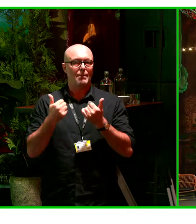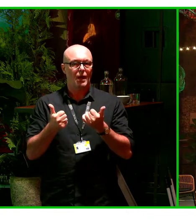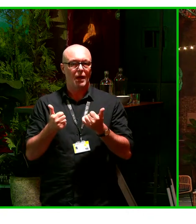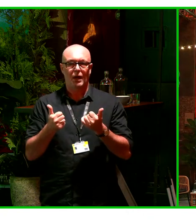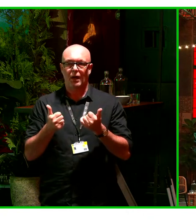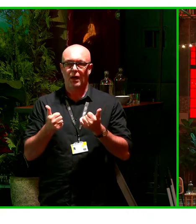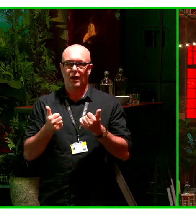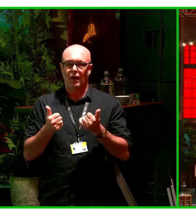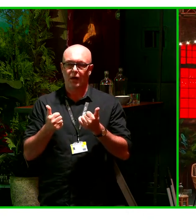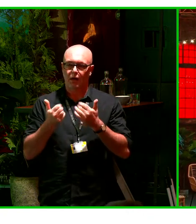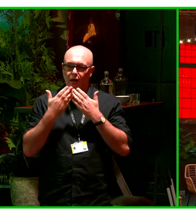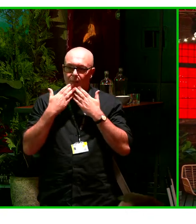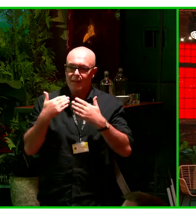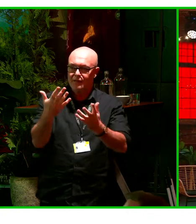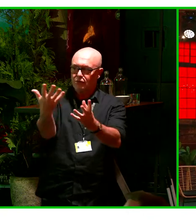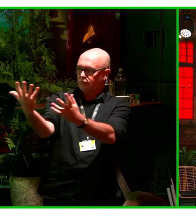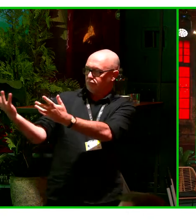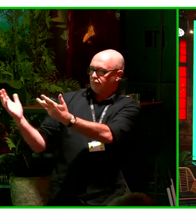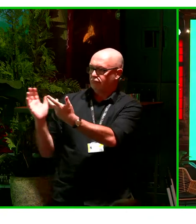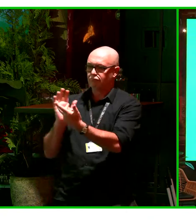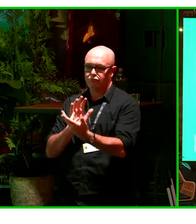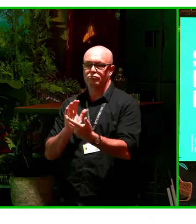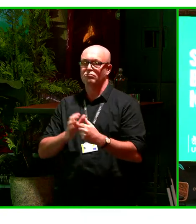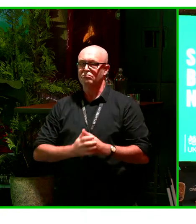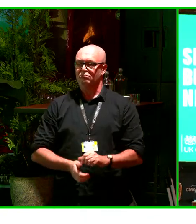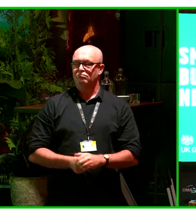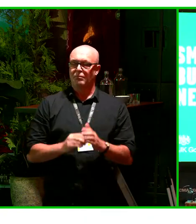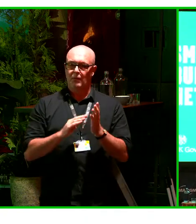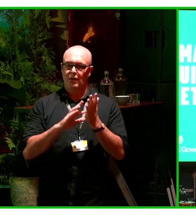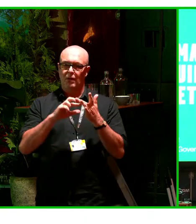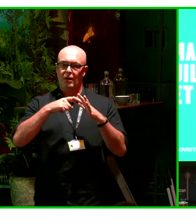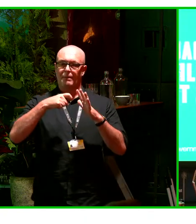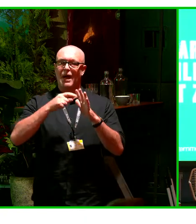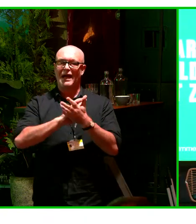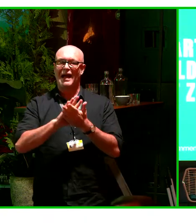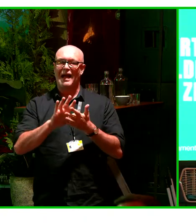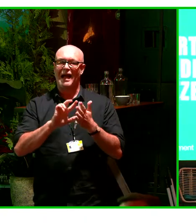let's introduce to you all Mike Harrison.